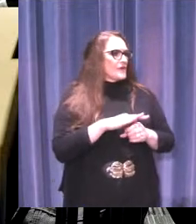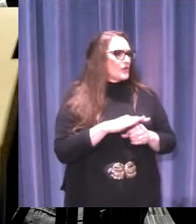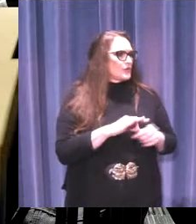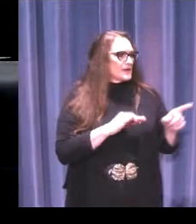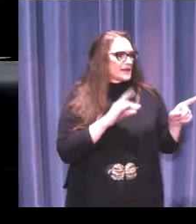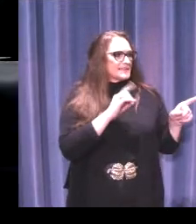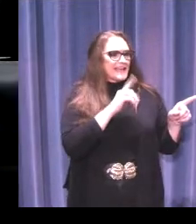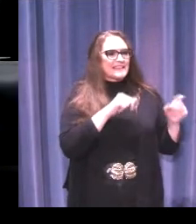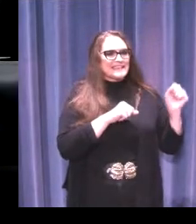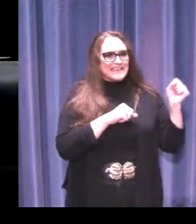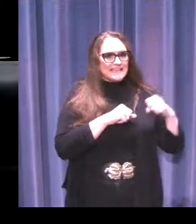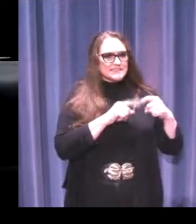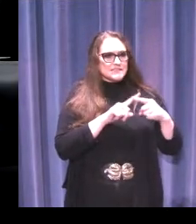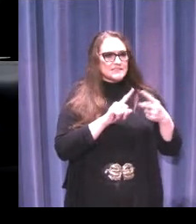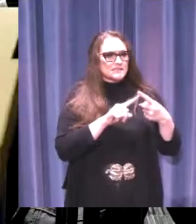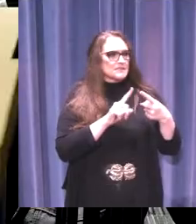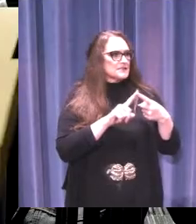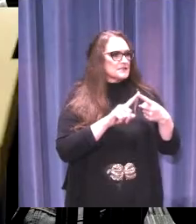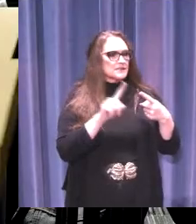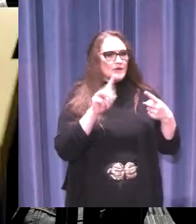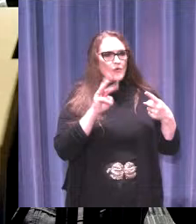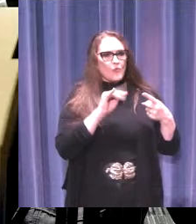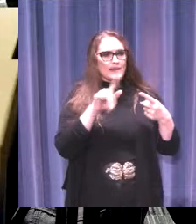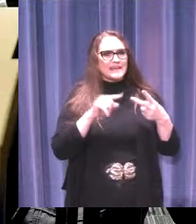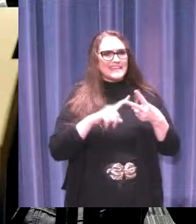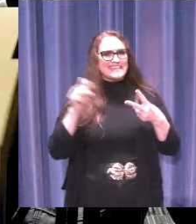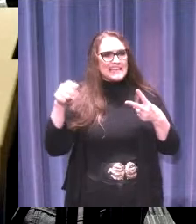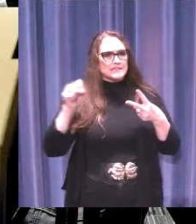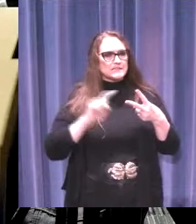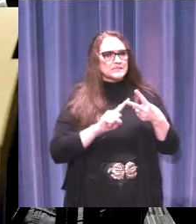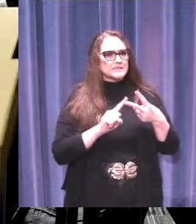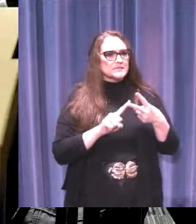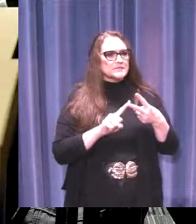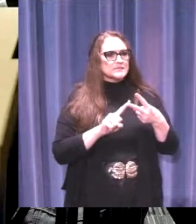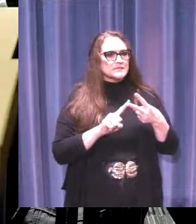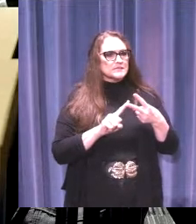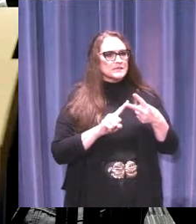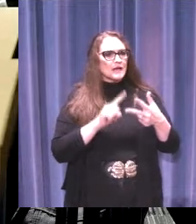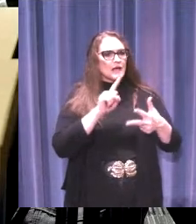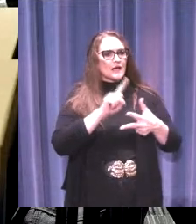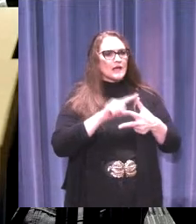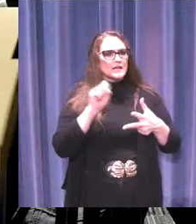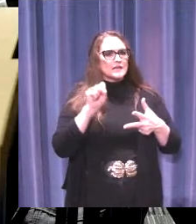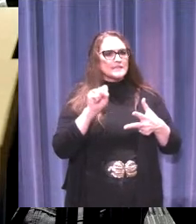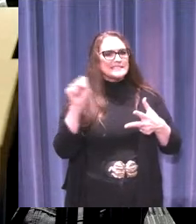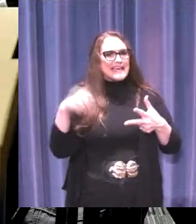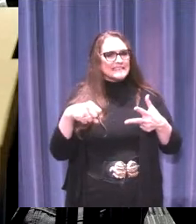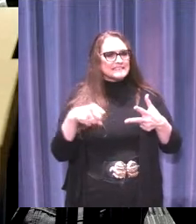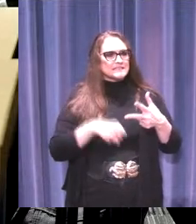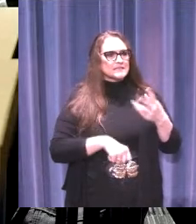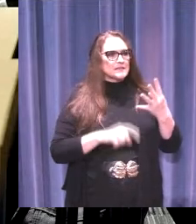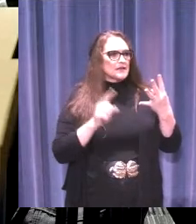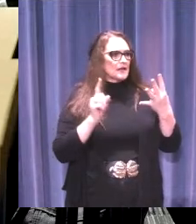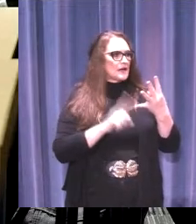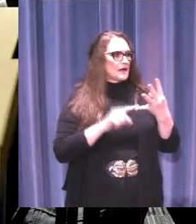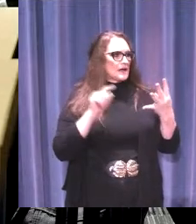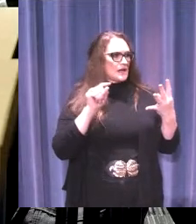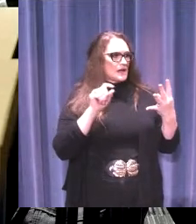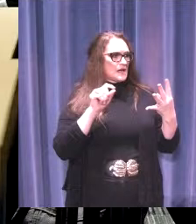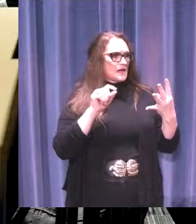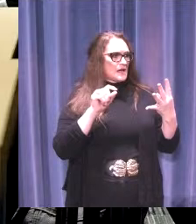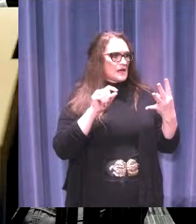Daly. Yes. Trustee Wendy. Yes. Trustee Swanson. Yes.